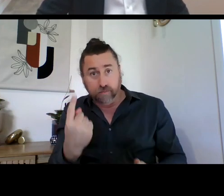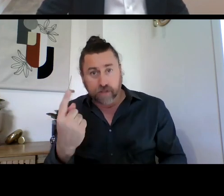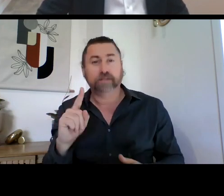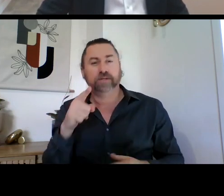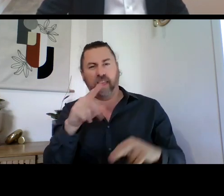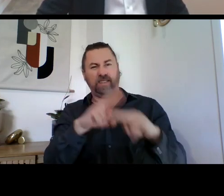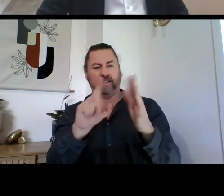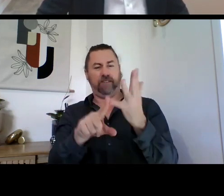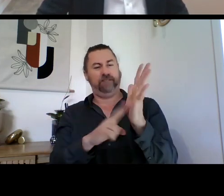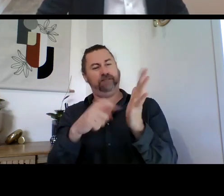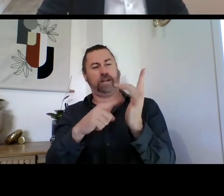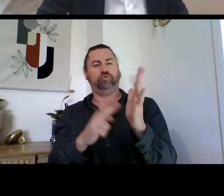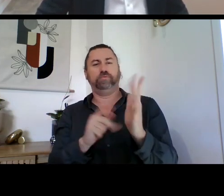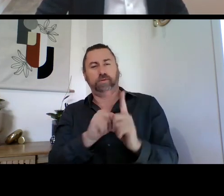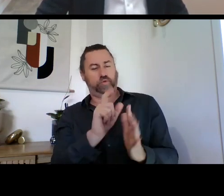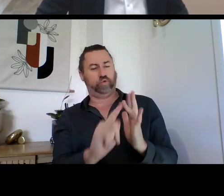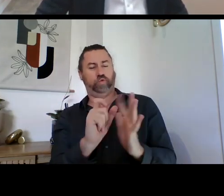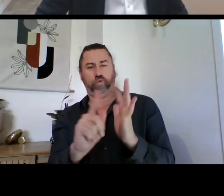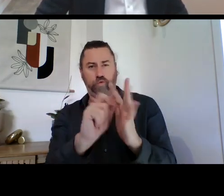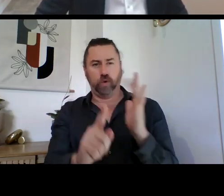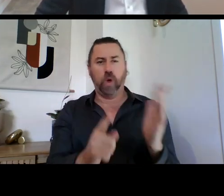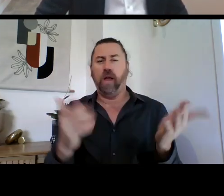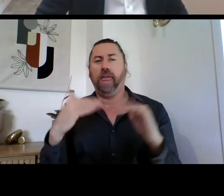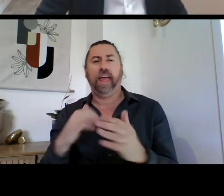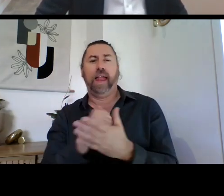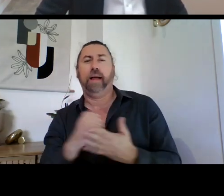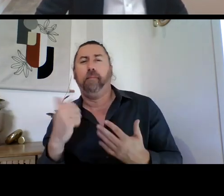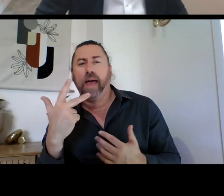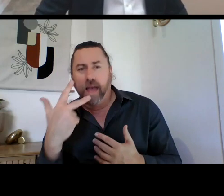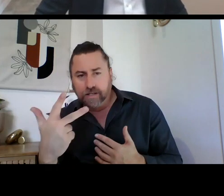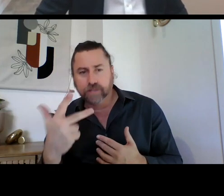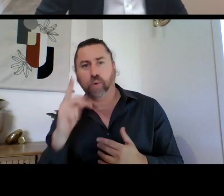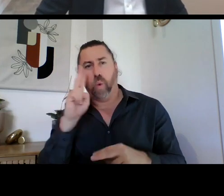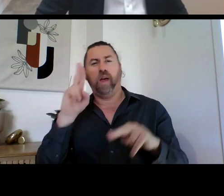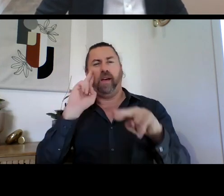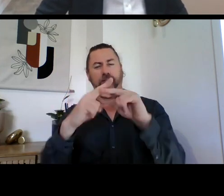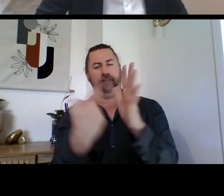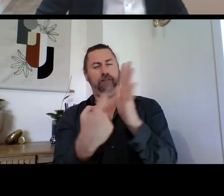function section. Section 8 of the tool looks at frailty.